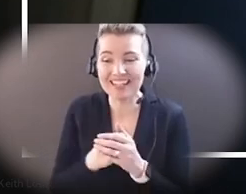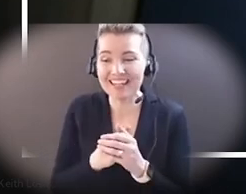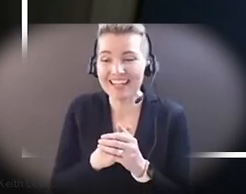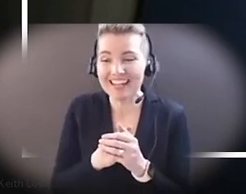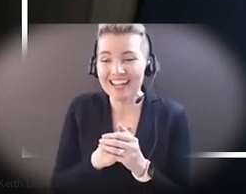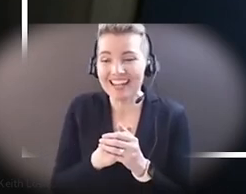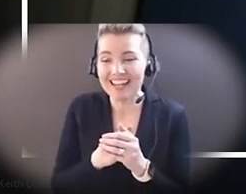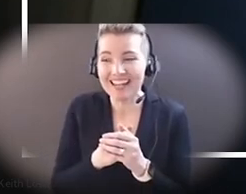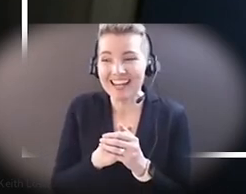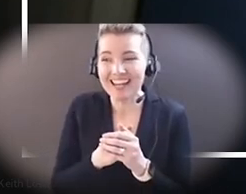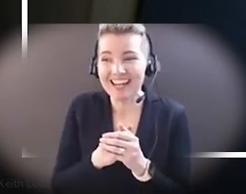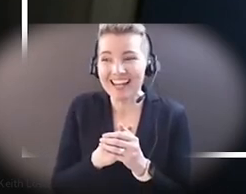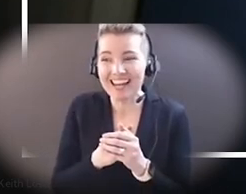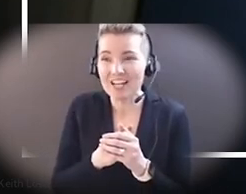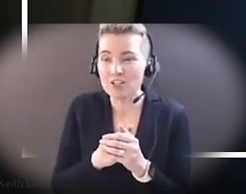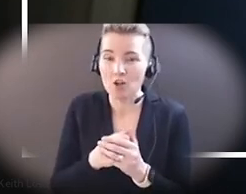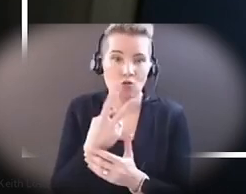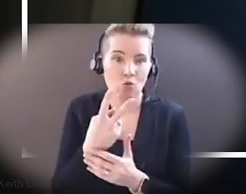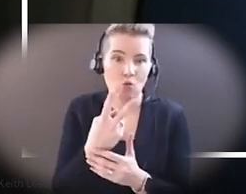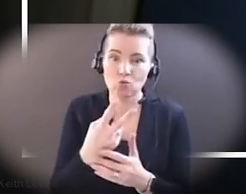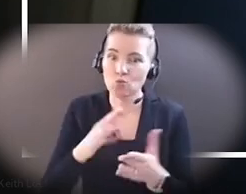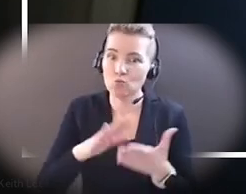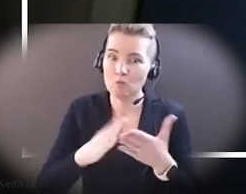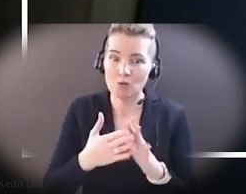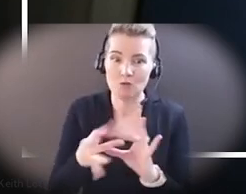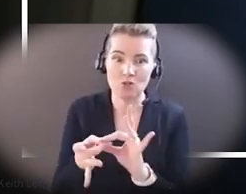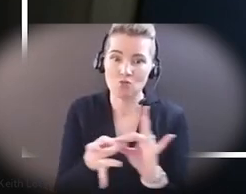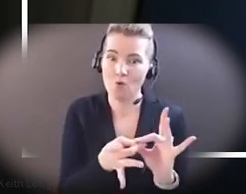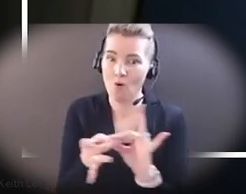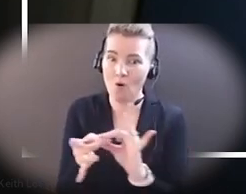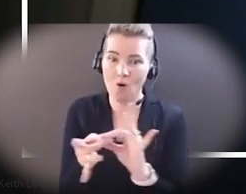there was a strong thing with the two communities.